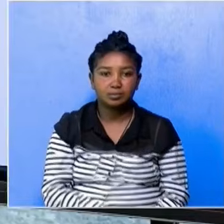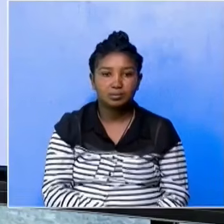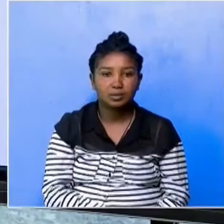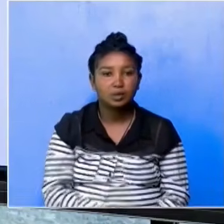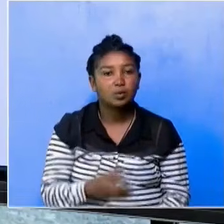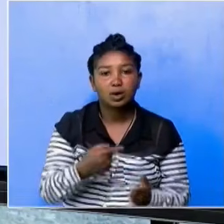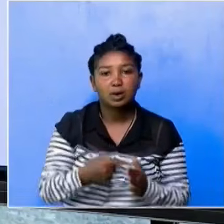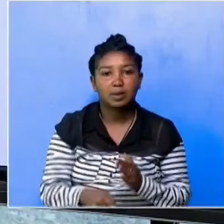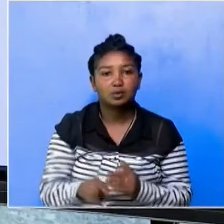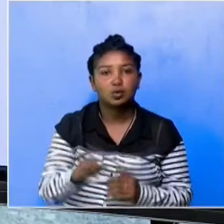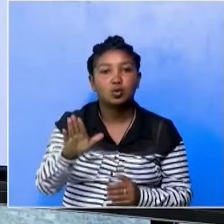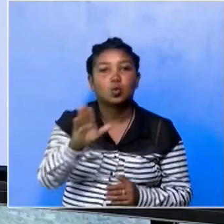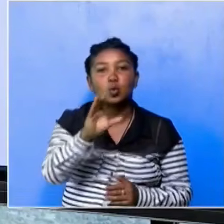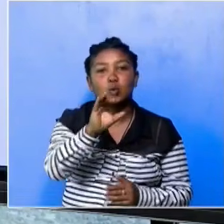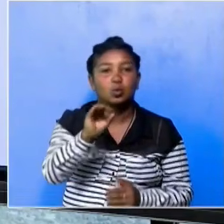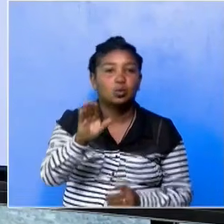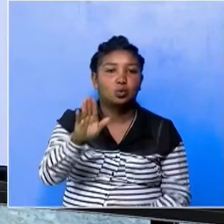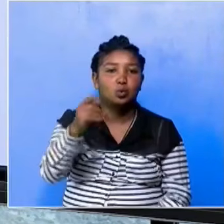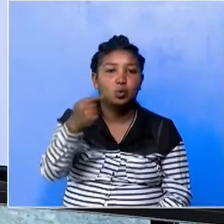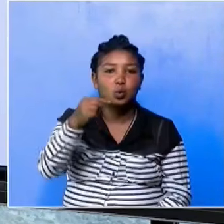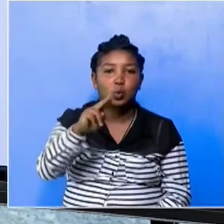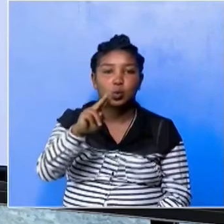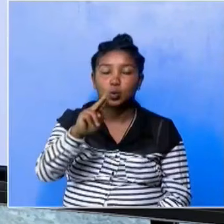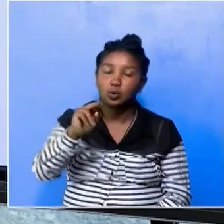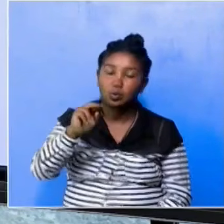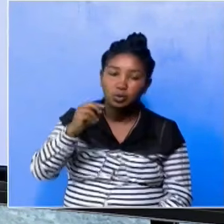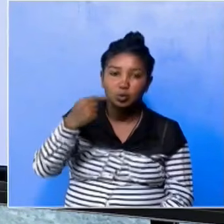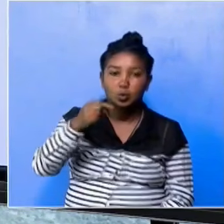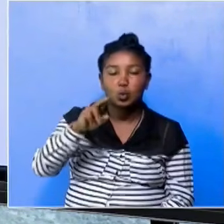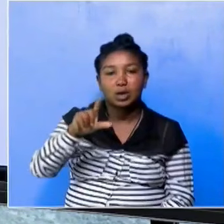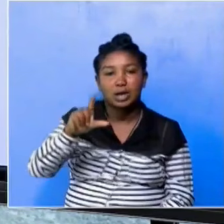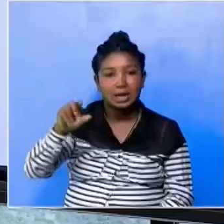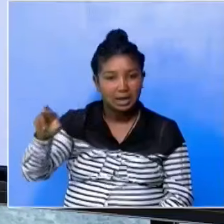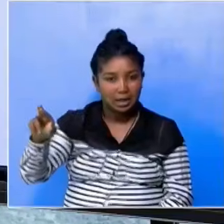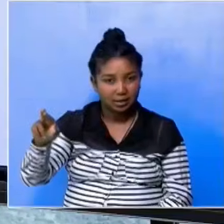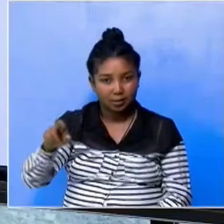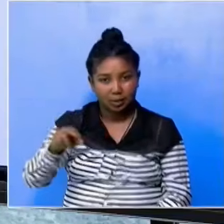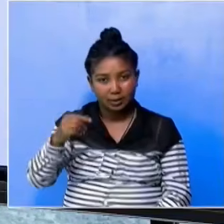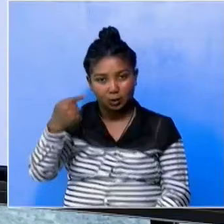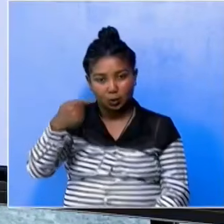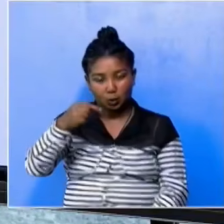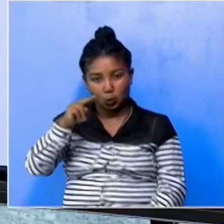What about Gulalle city? Or maybe Gulalle sub-city can be said.